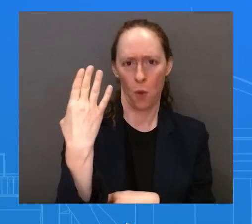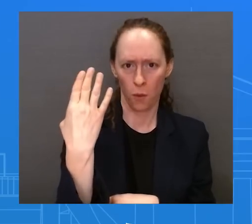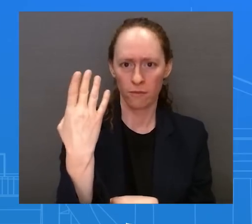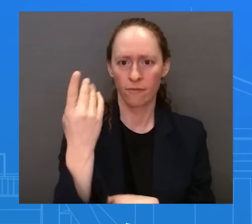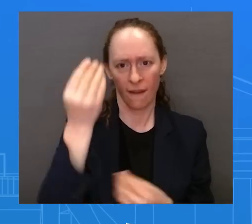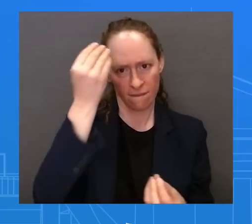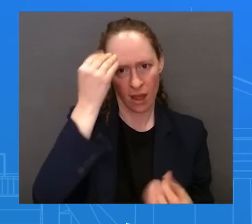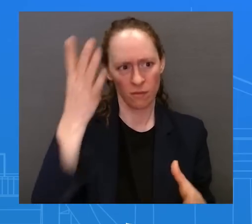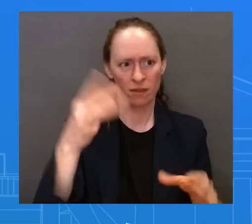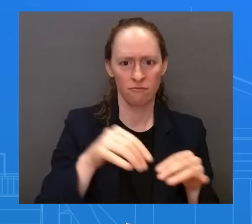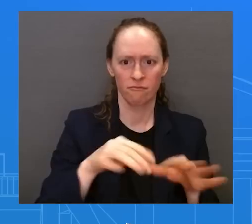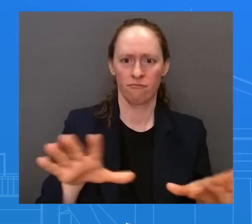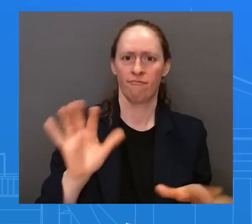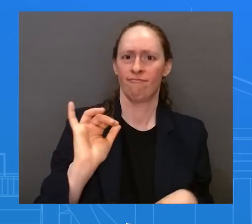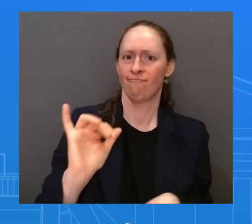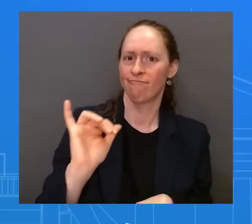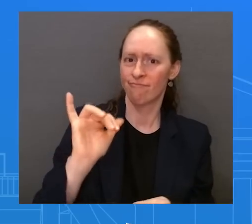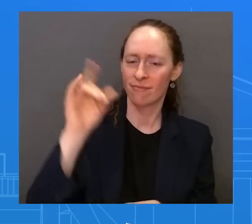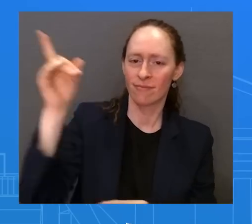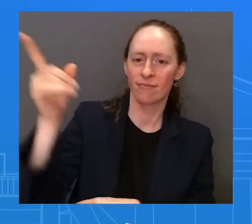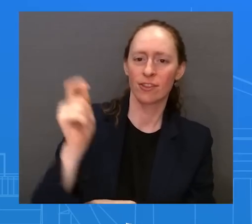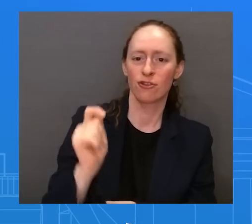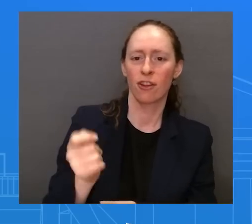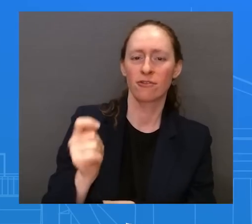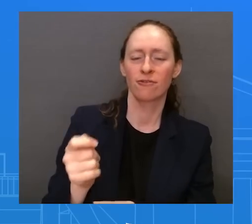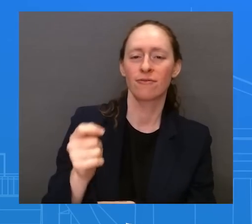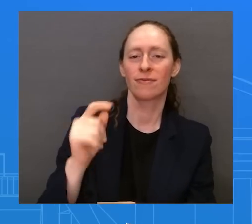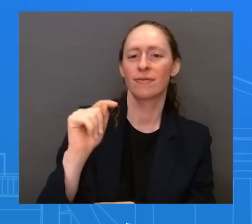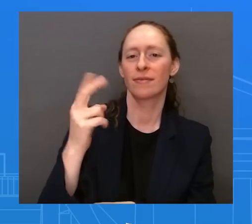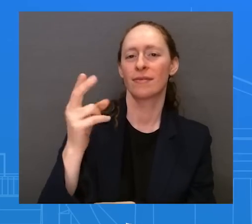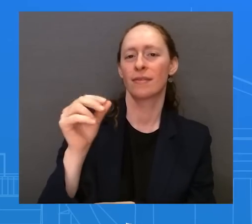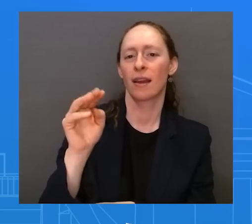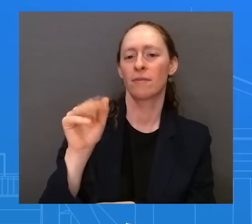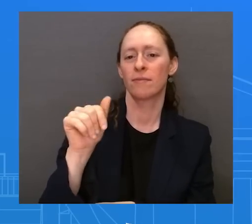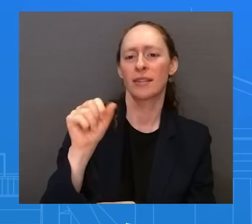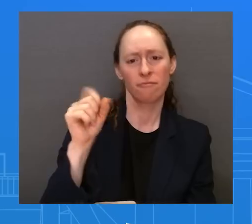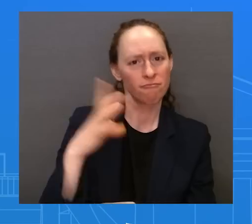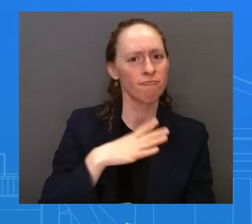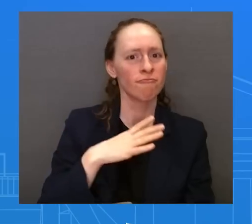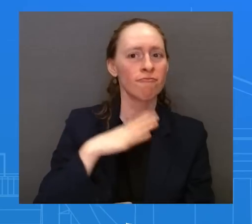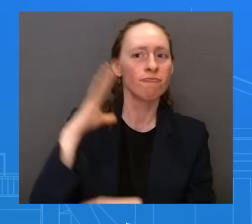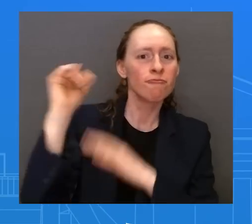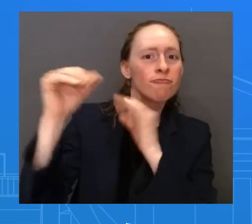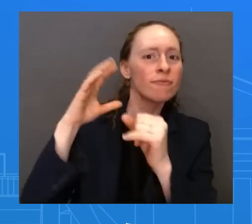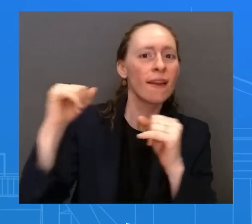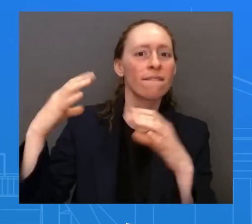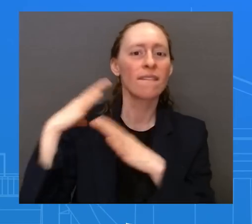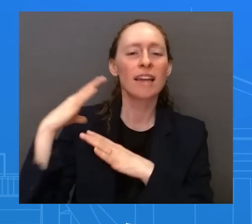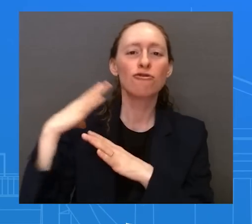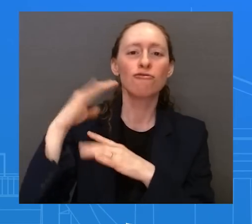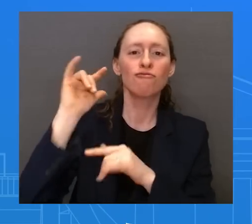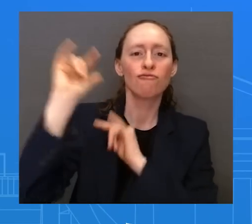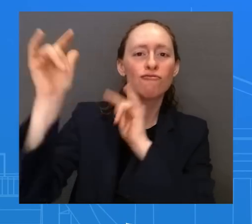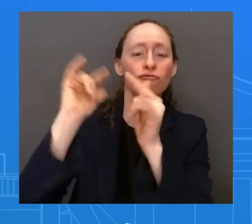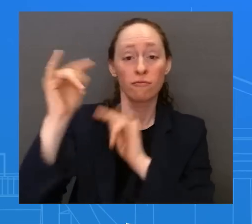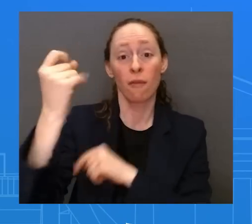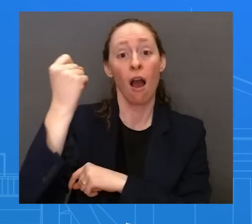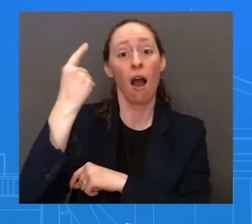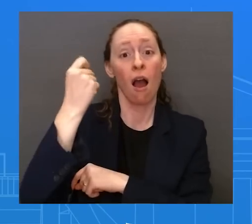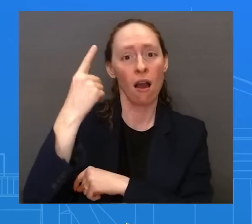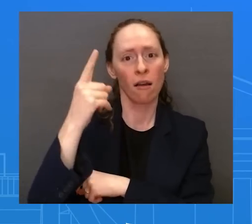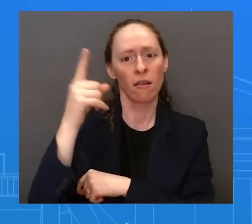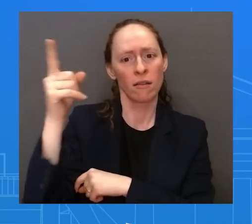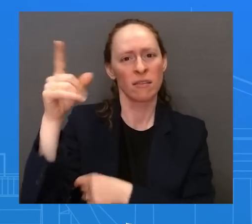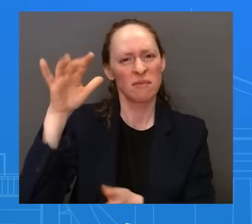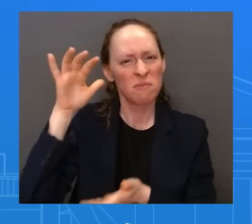trips from a republican Mega donor um appearing not to disclose those gifts as required by law so does the White House believe that this is